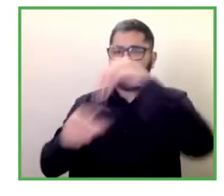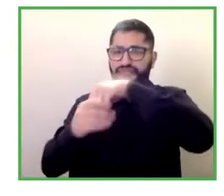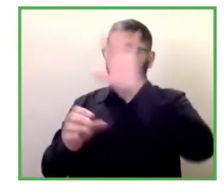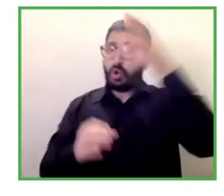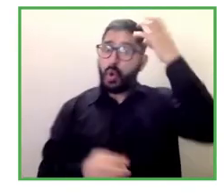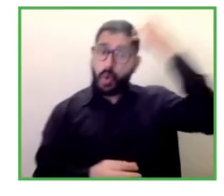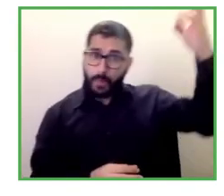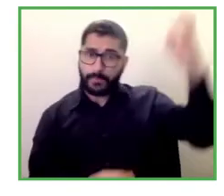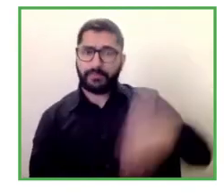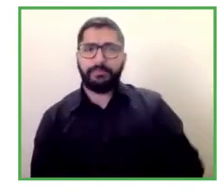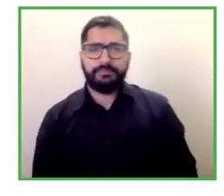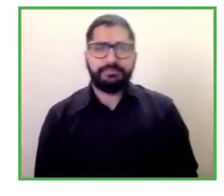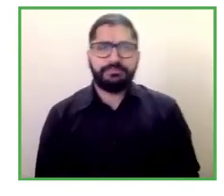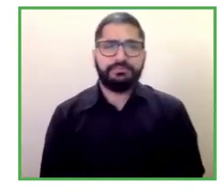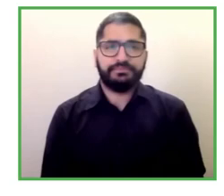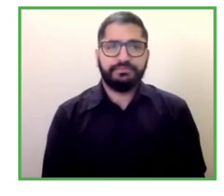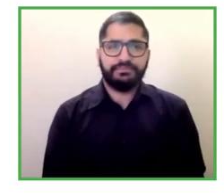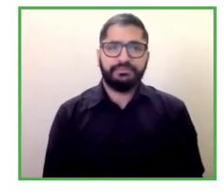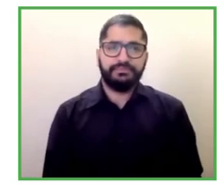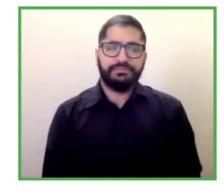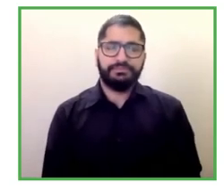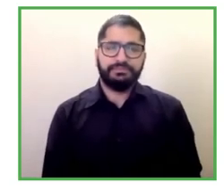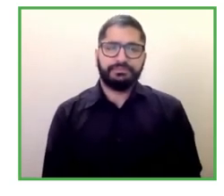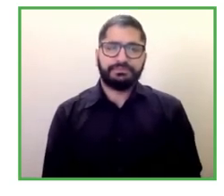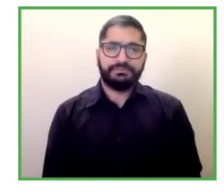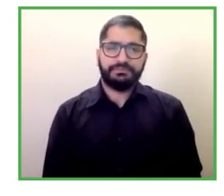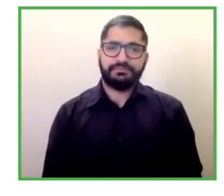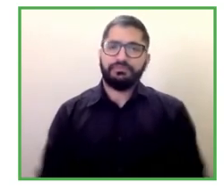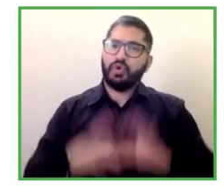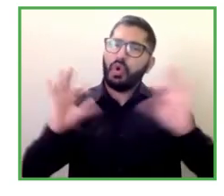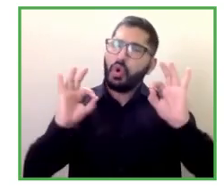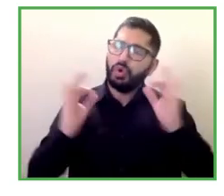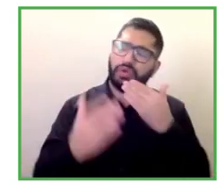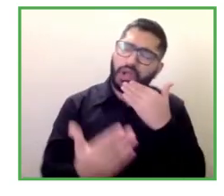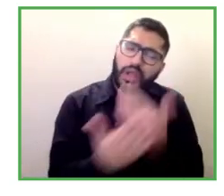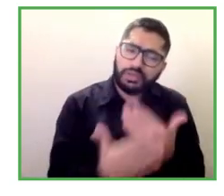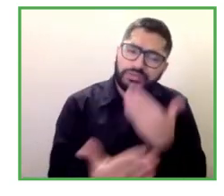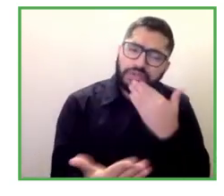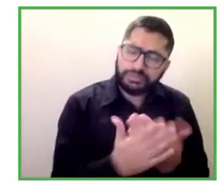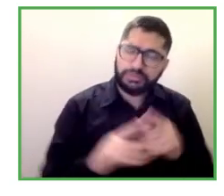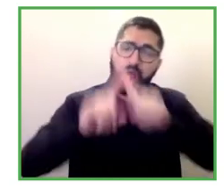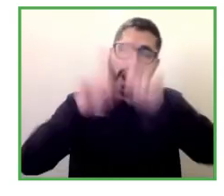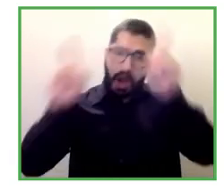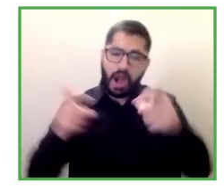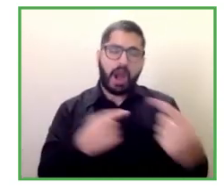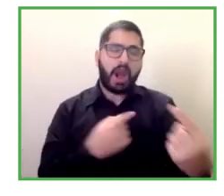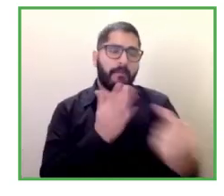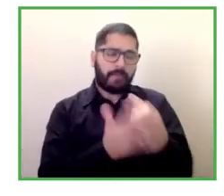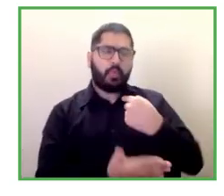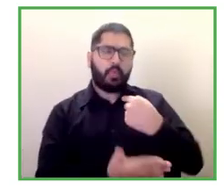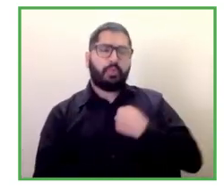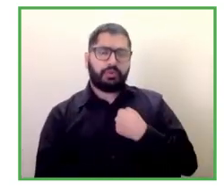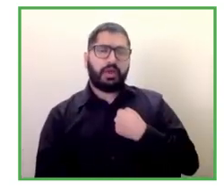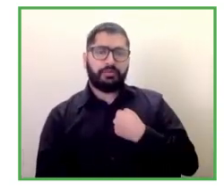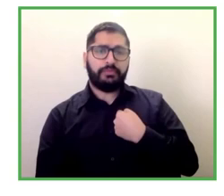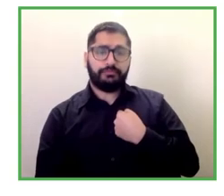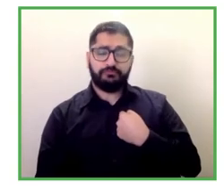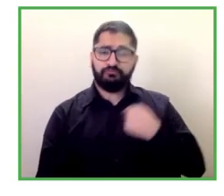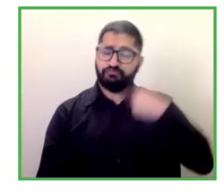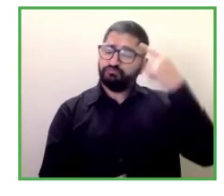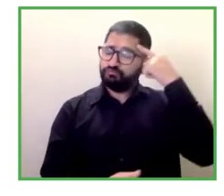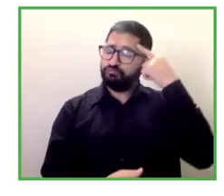Thank you for the question. It's an ongoing challenge that we continually strive to